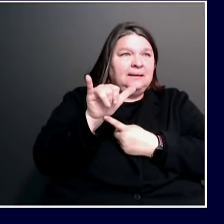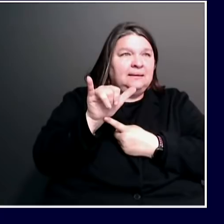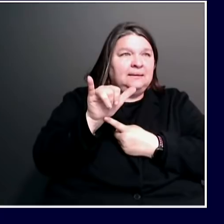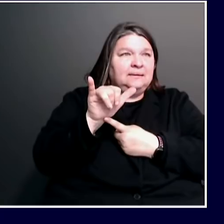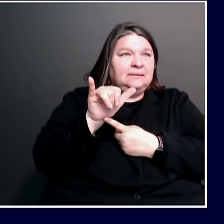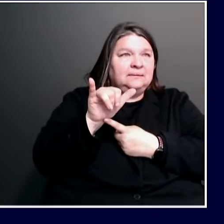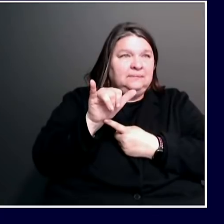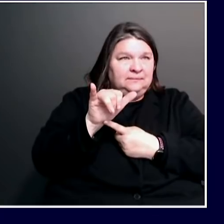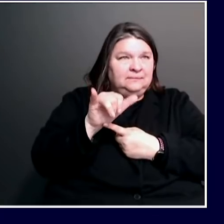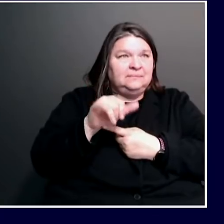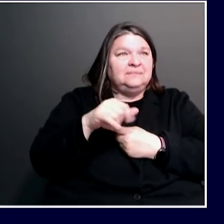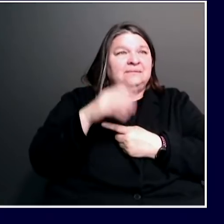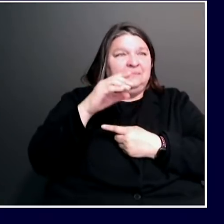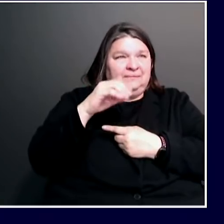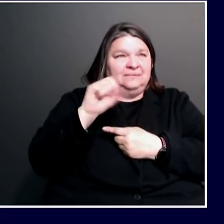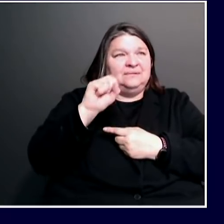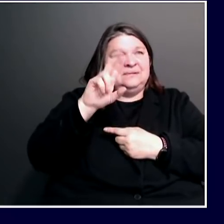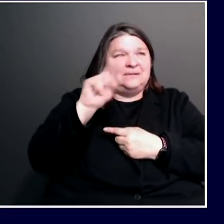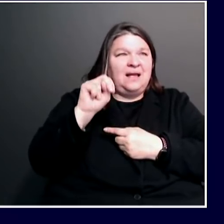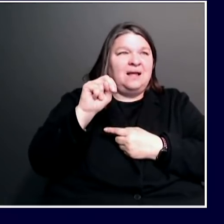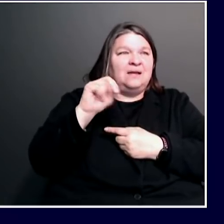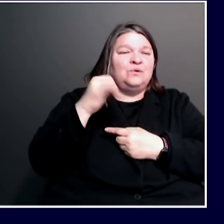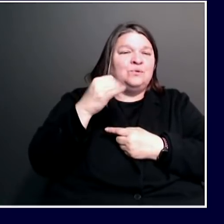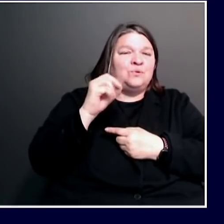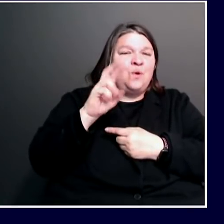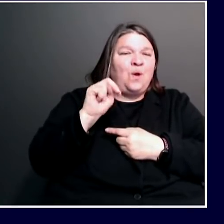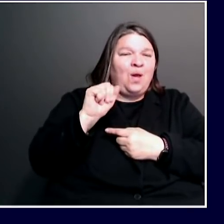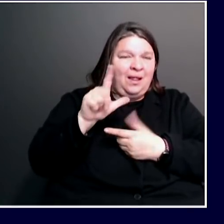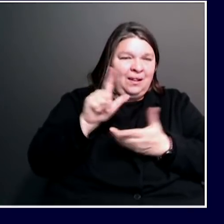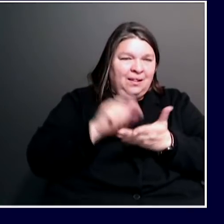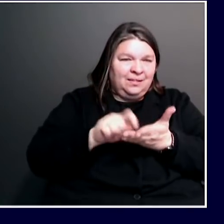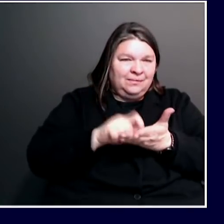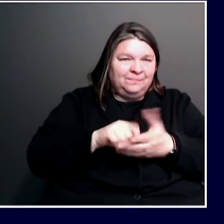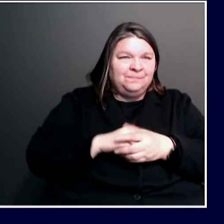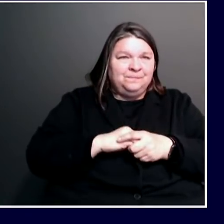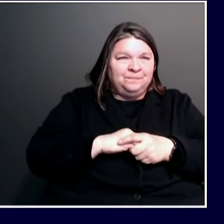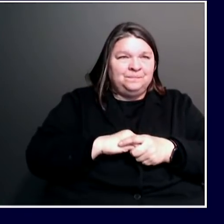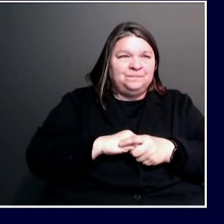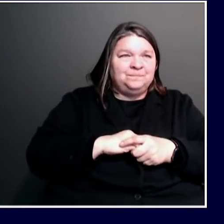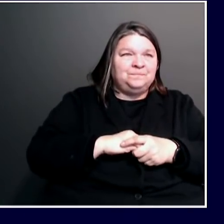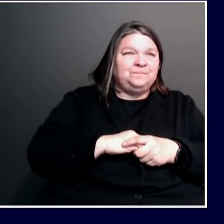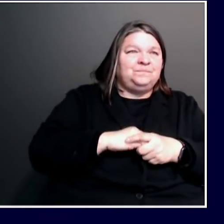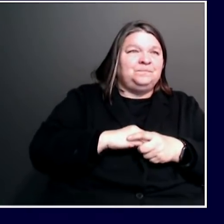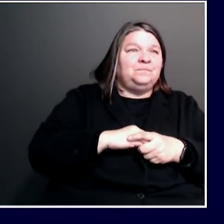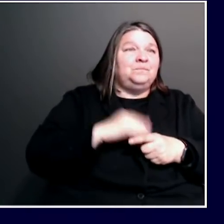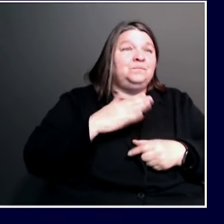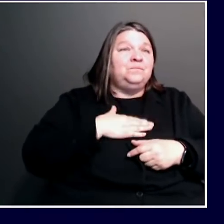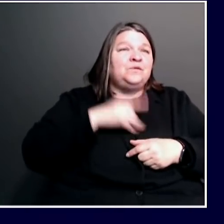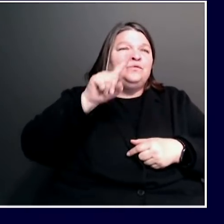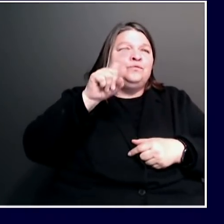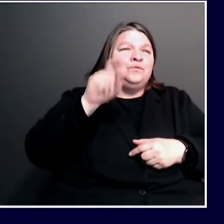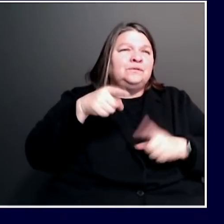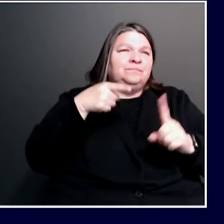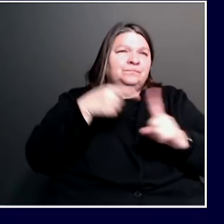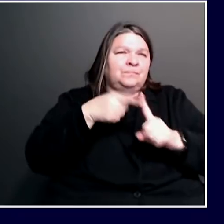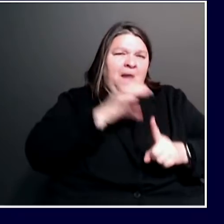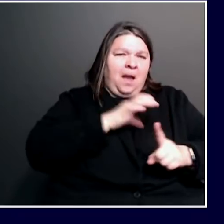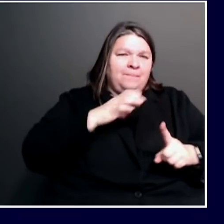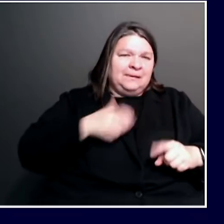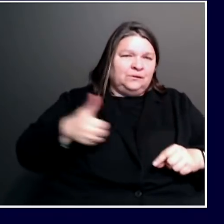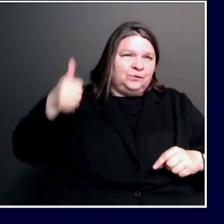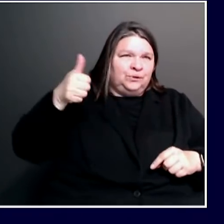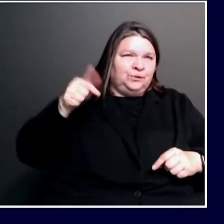Shah. I think actually I'm going to start with a question for Commissioner Lambrou. Can you explain how